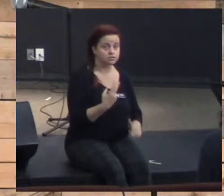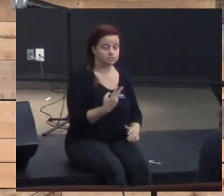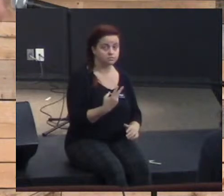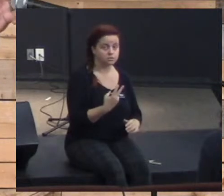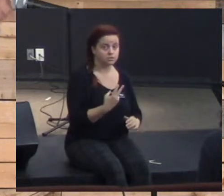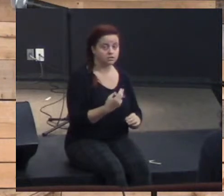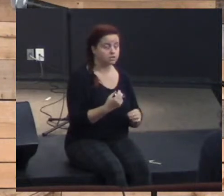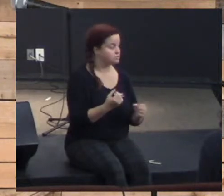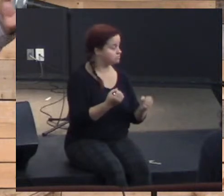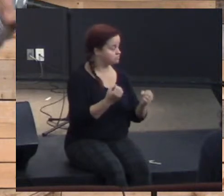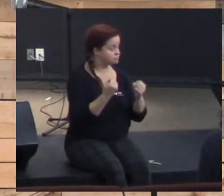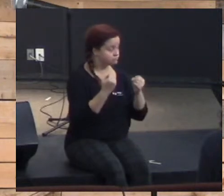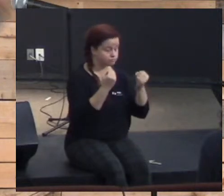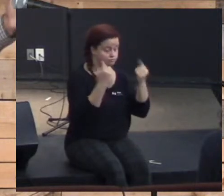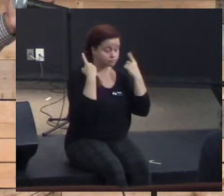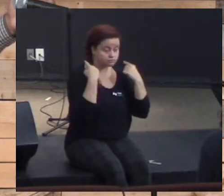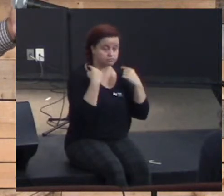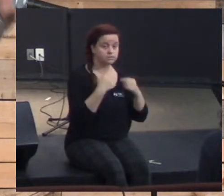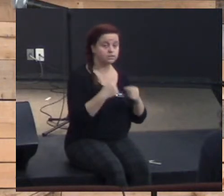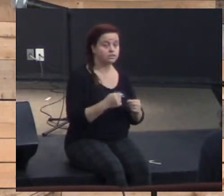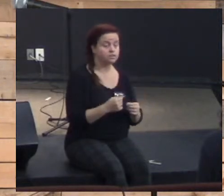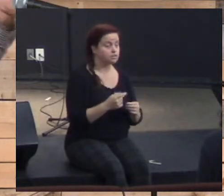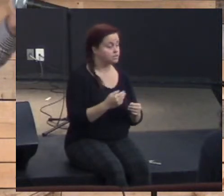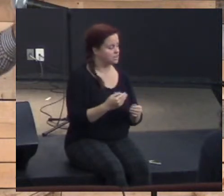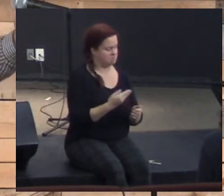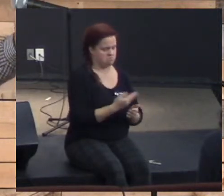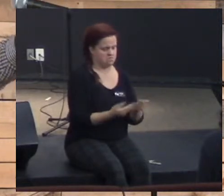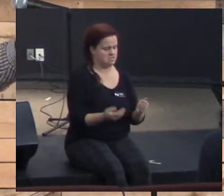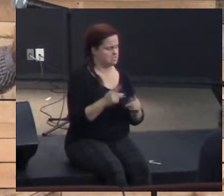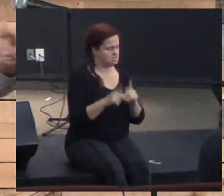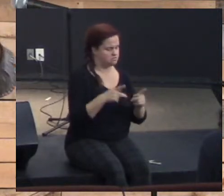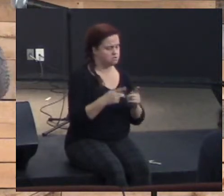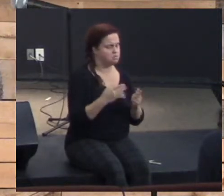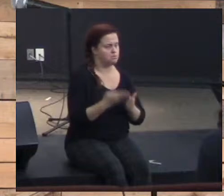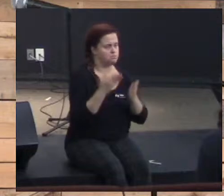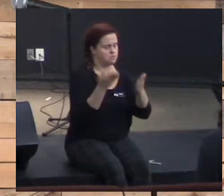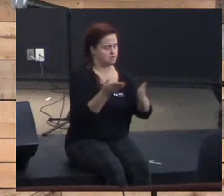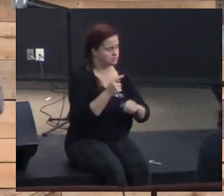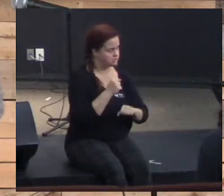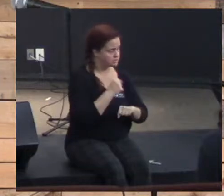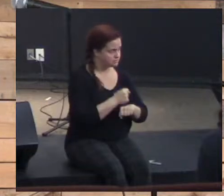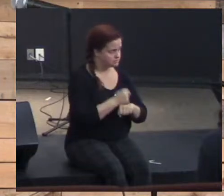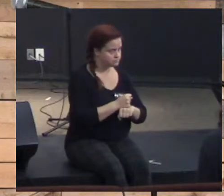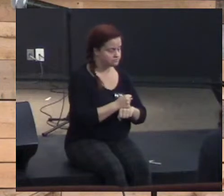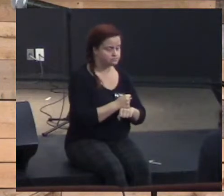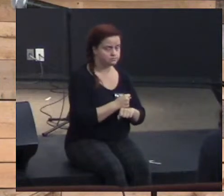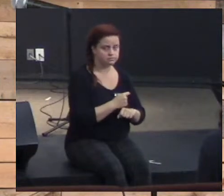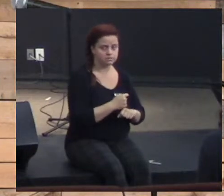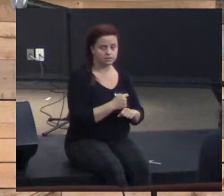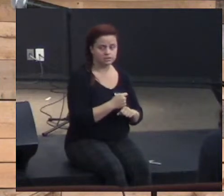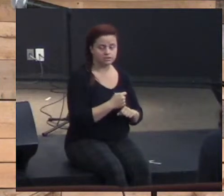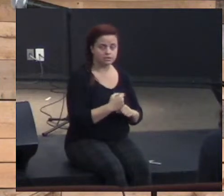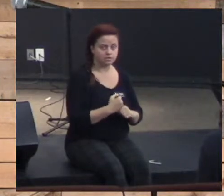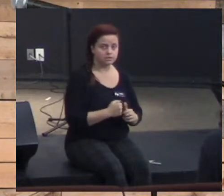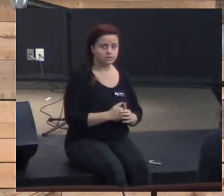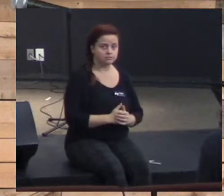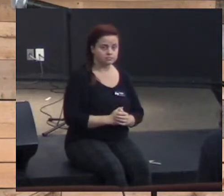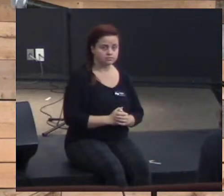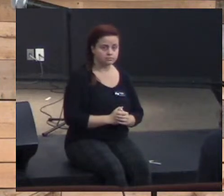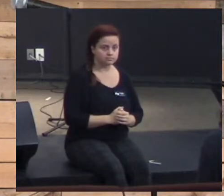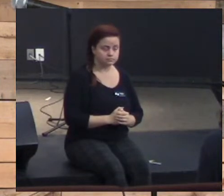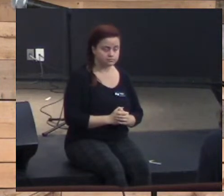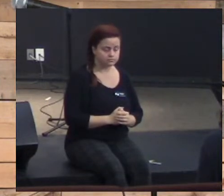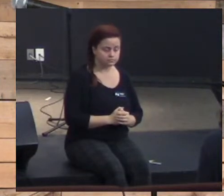things humans brought for this temple. It was a magnificent temple. It was such that after Solomon built it, as he